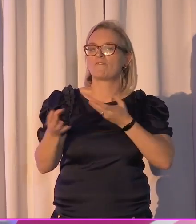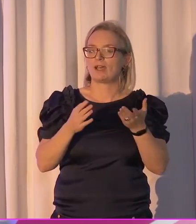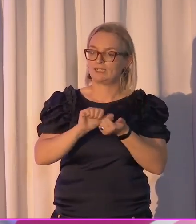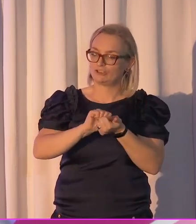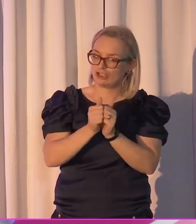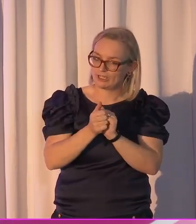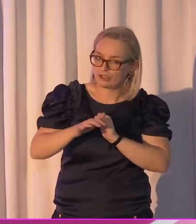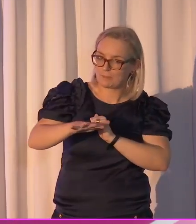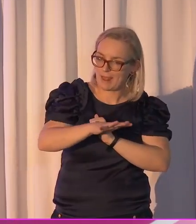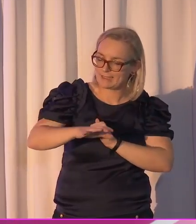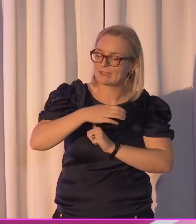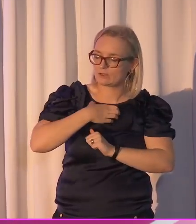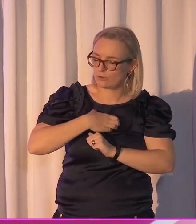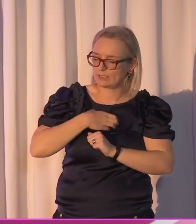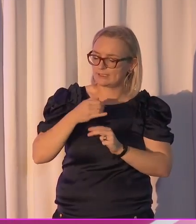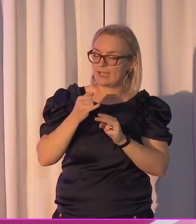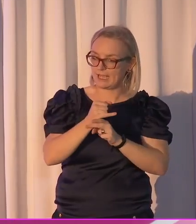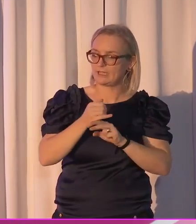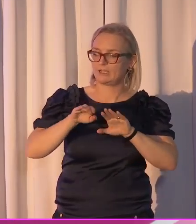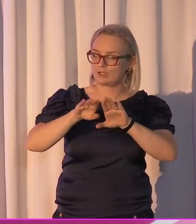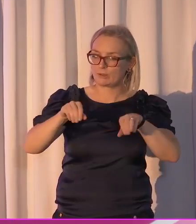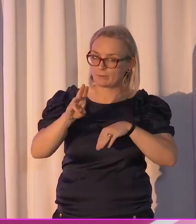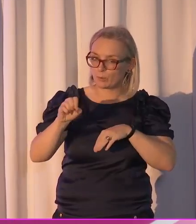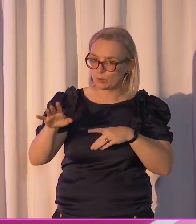shopping centres, hotels and swimming pools,